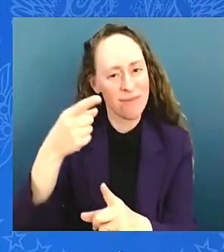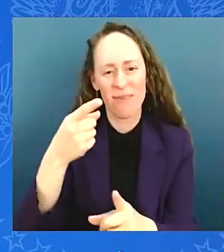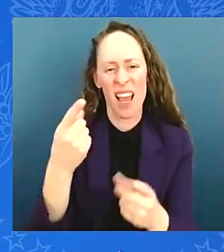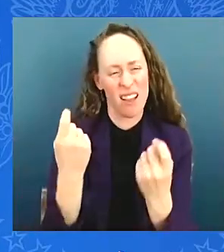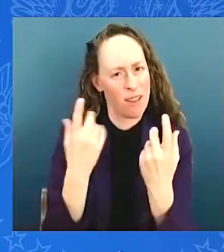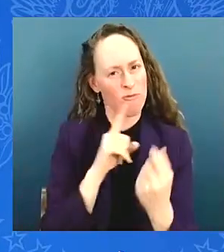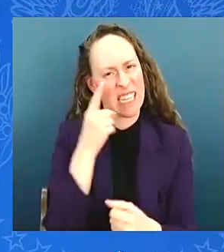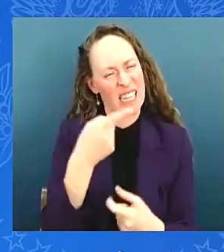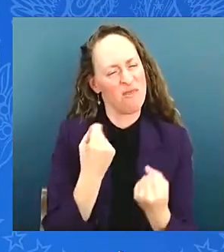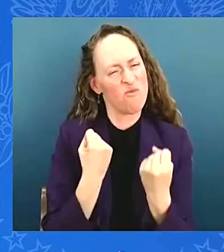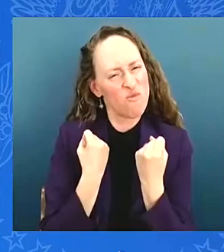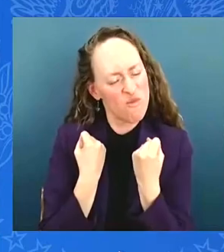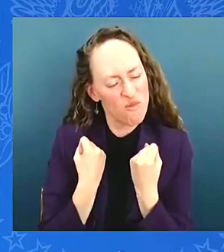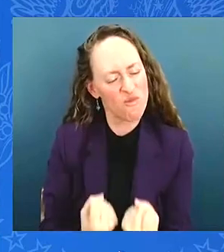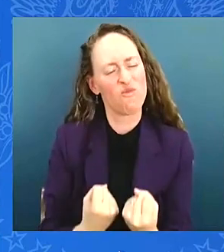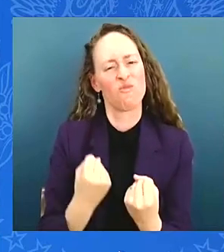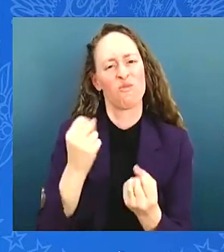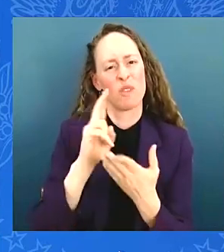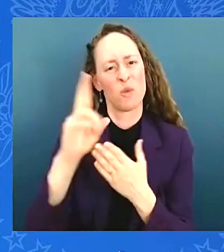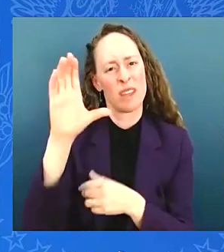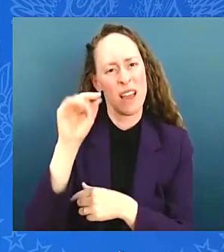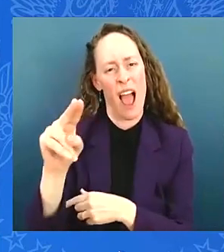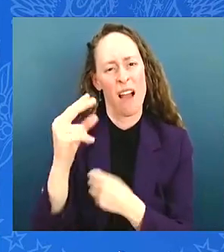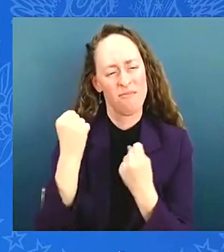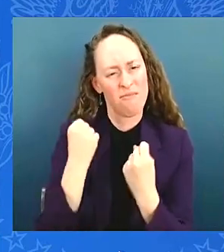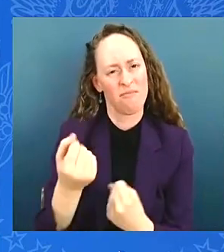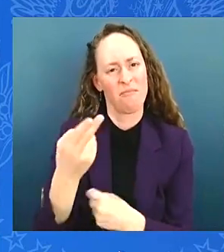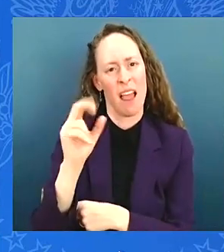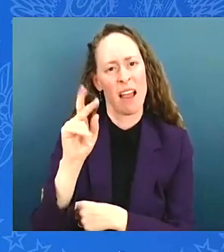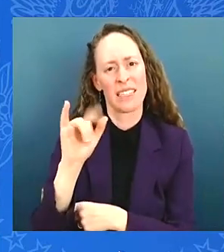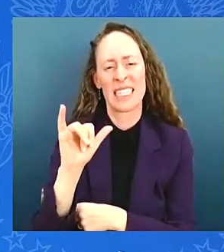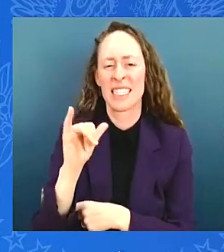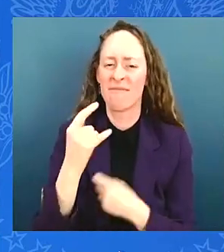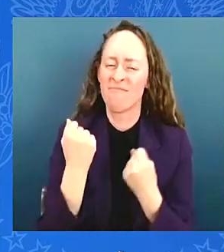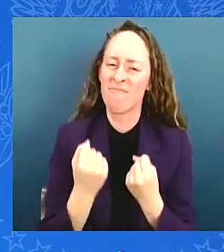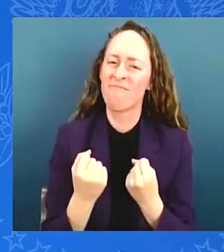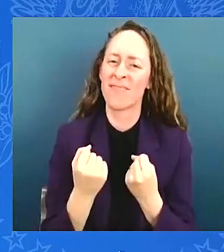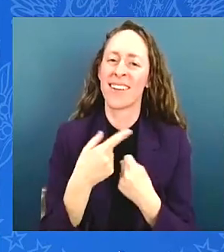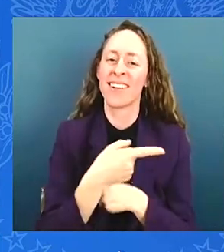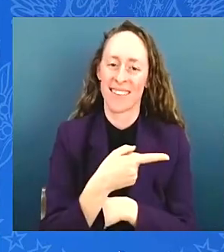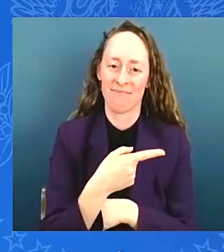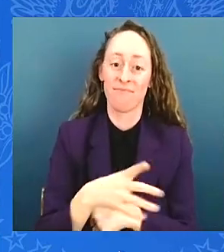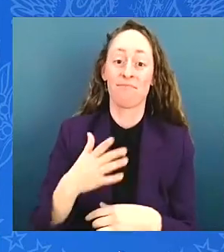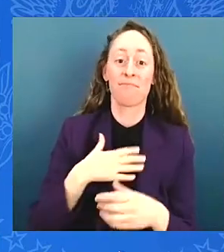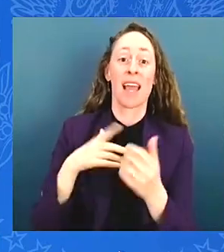Jacobs, who sits outside the Oval Office, played tennis at UConn.